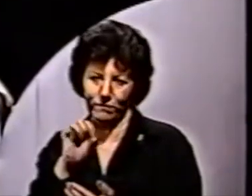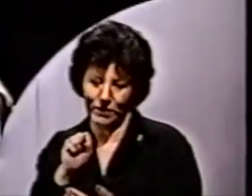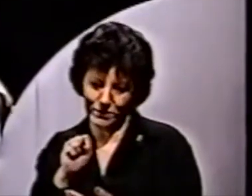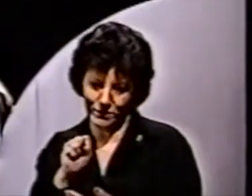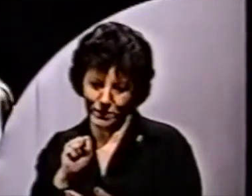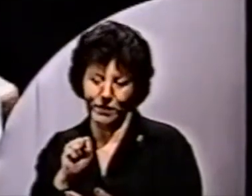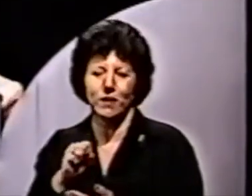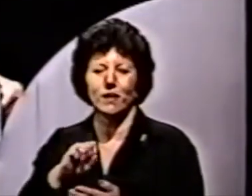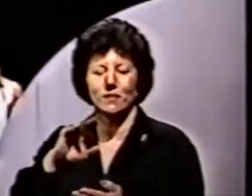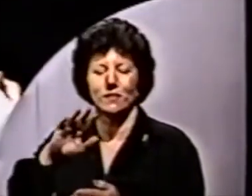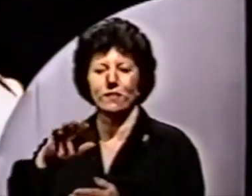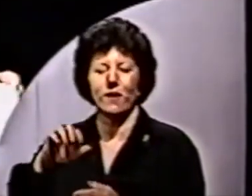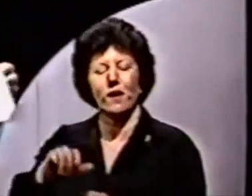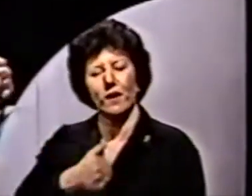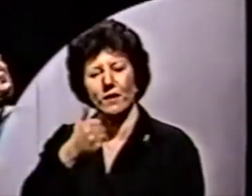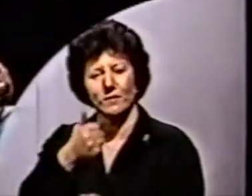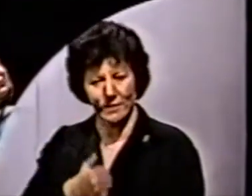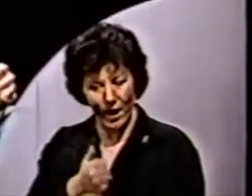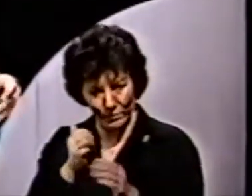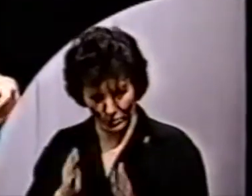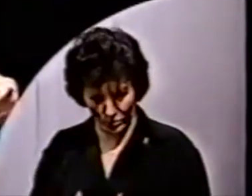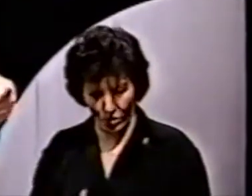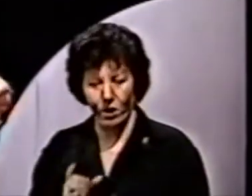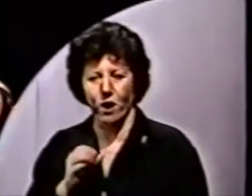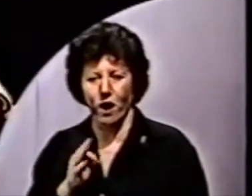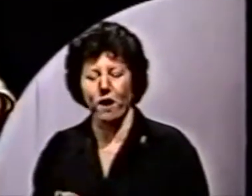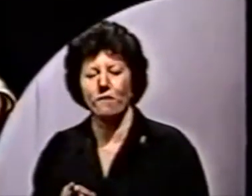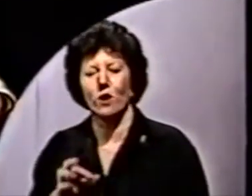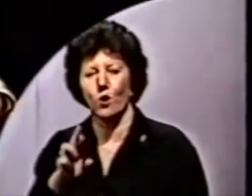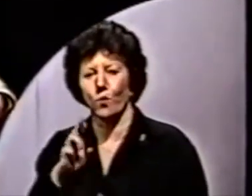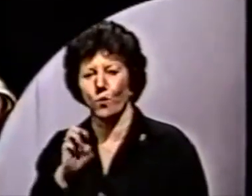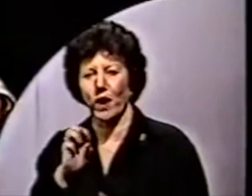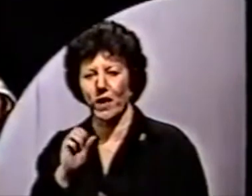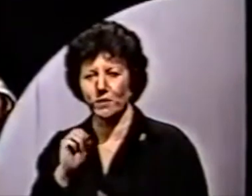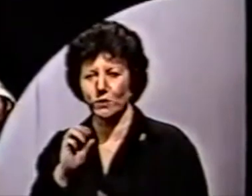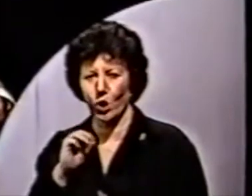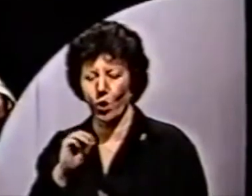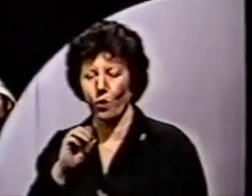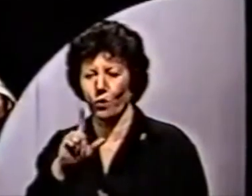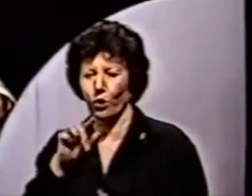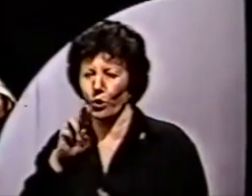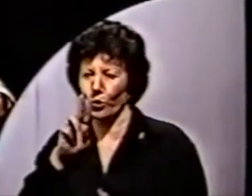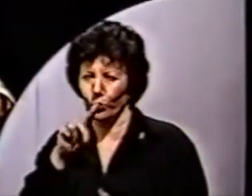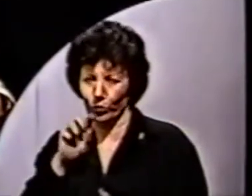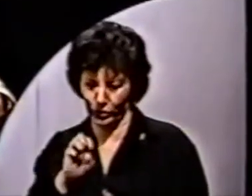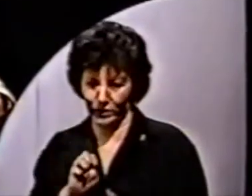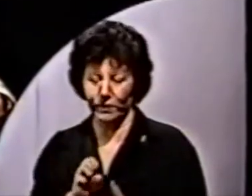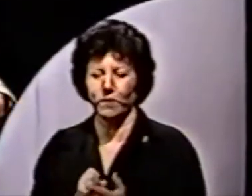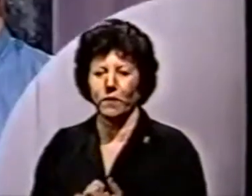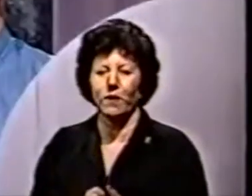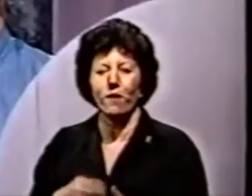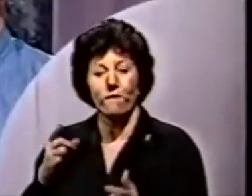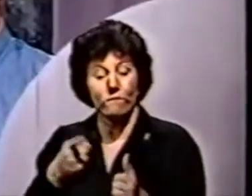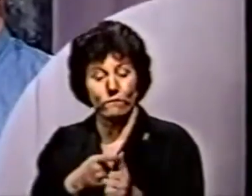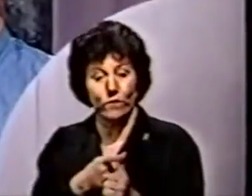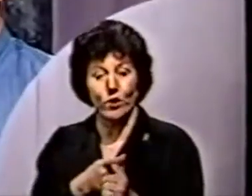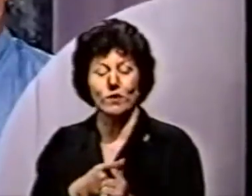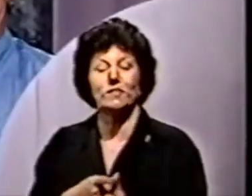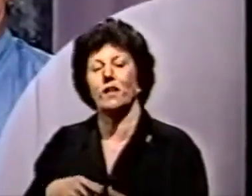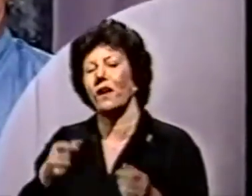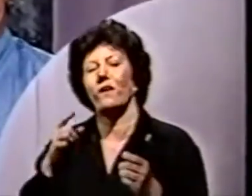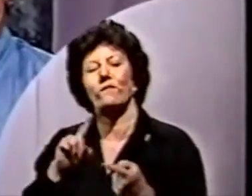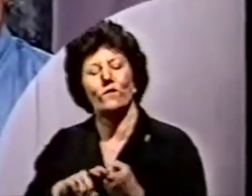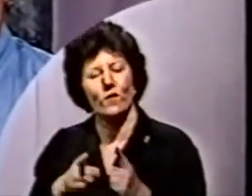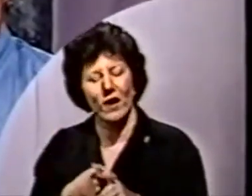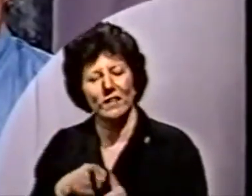of Resolute. We have today three guests. The first guest is Kevin Sean Cady, who is a member